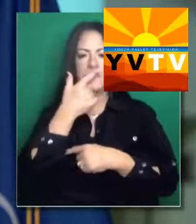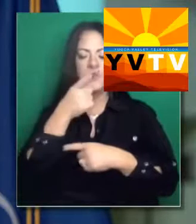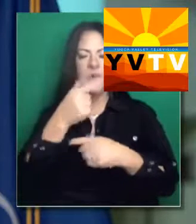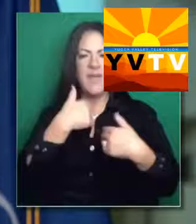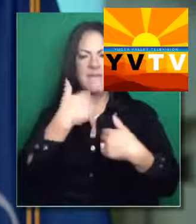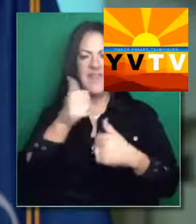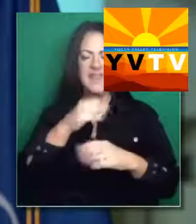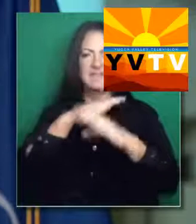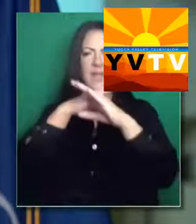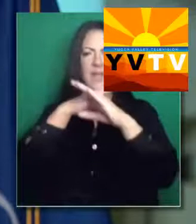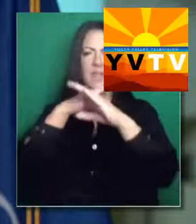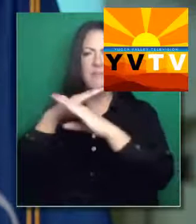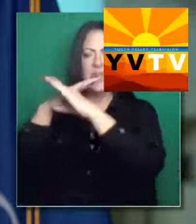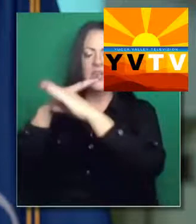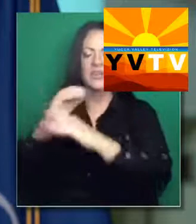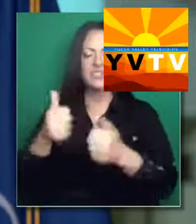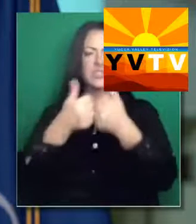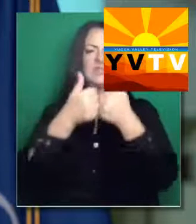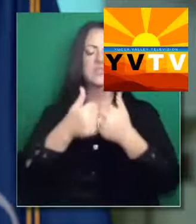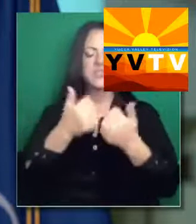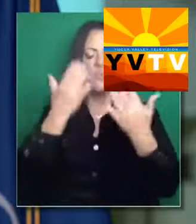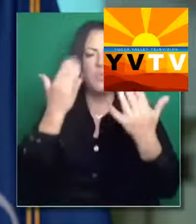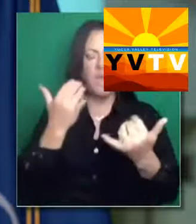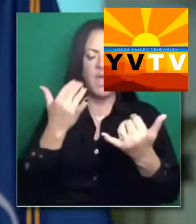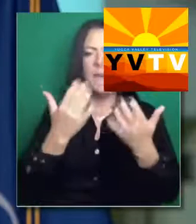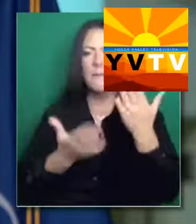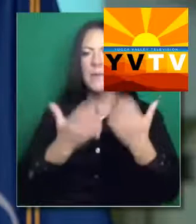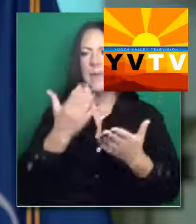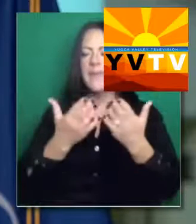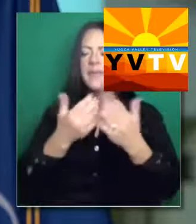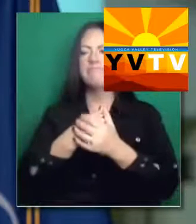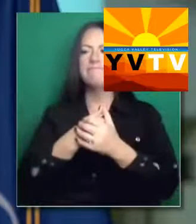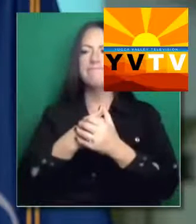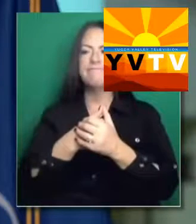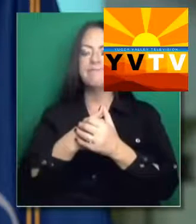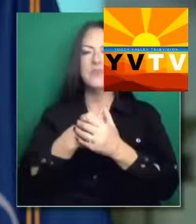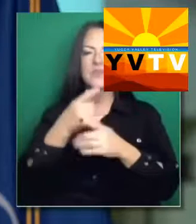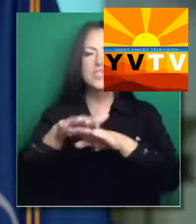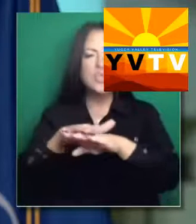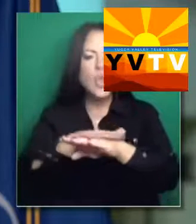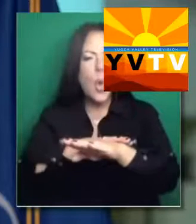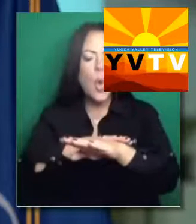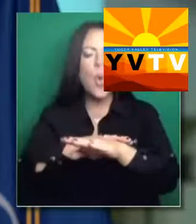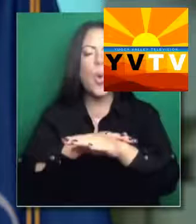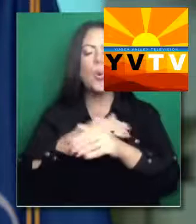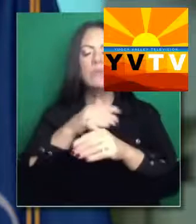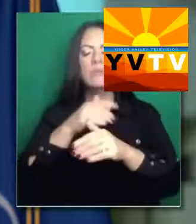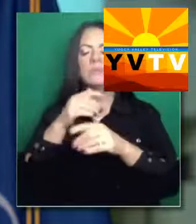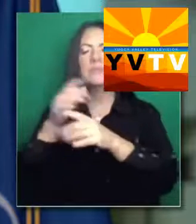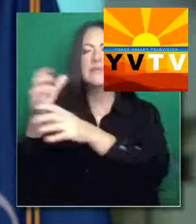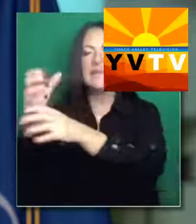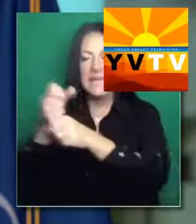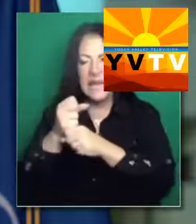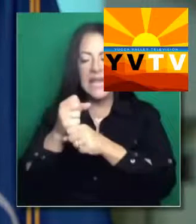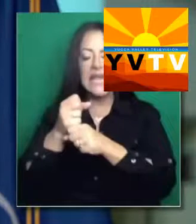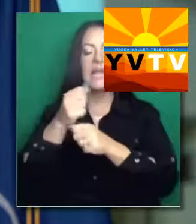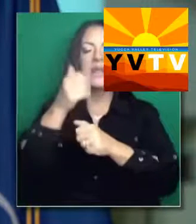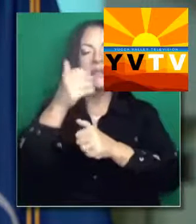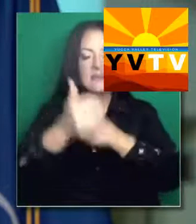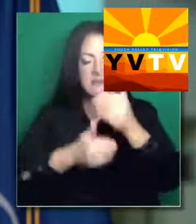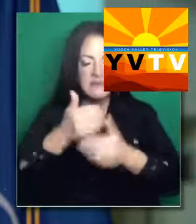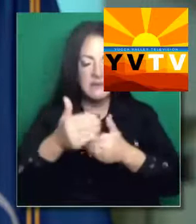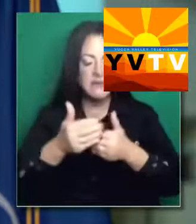have led to, us being slower than other places in getting vaccines administered? Are